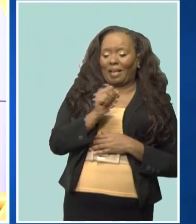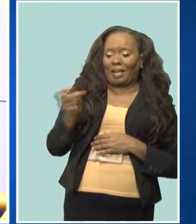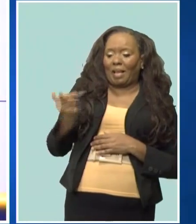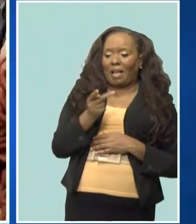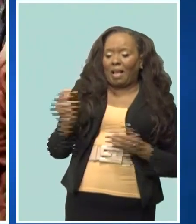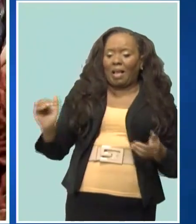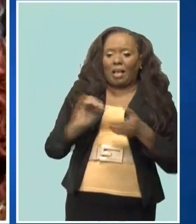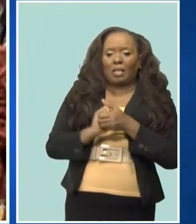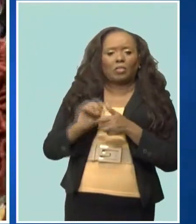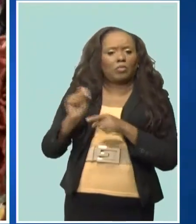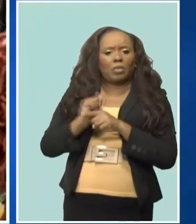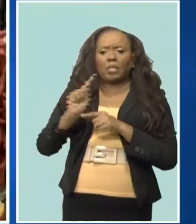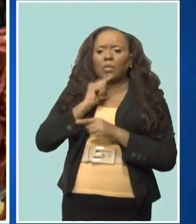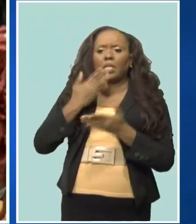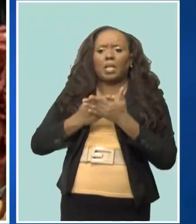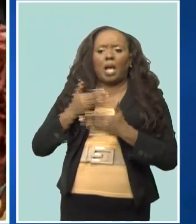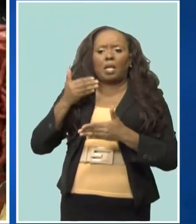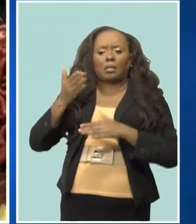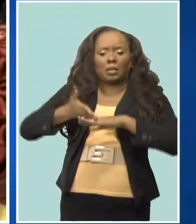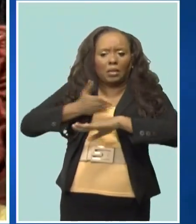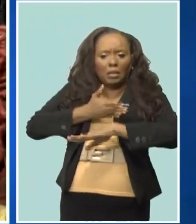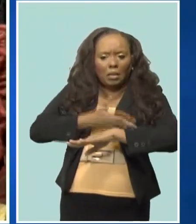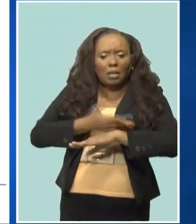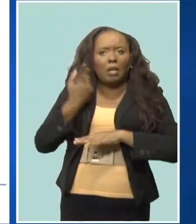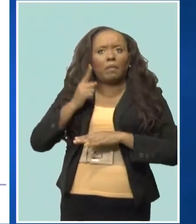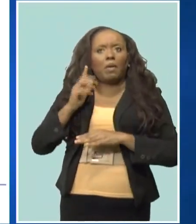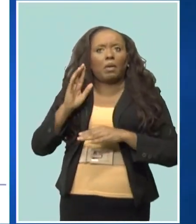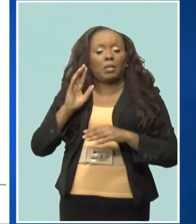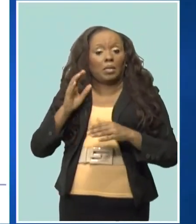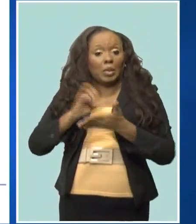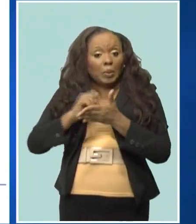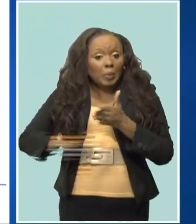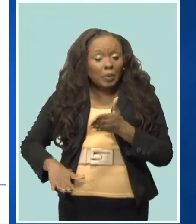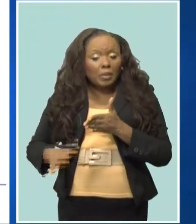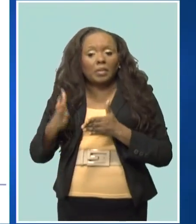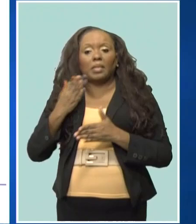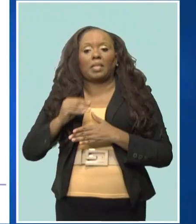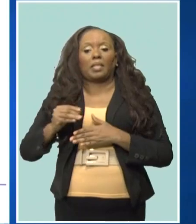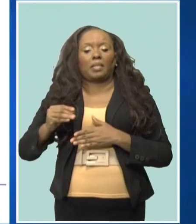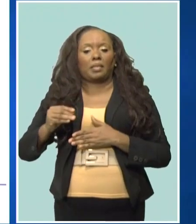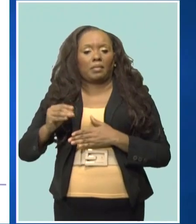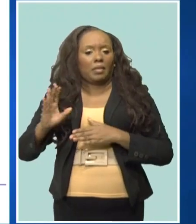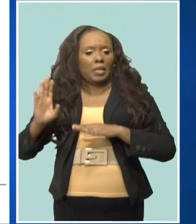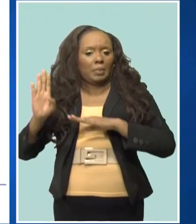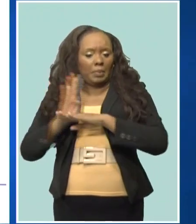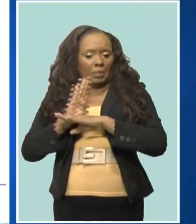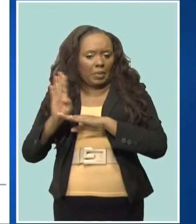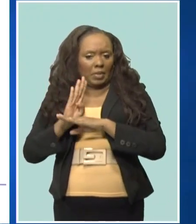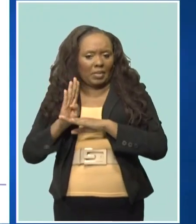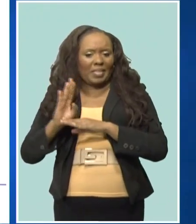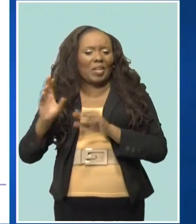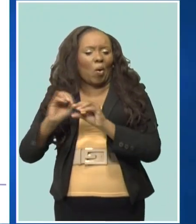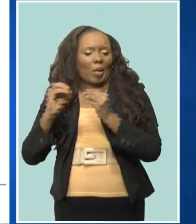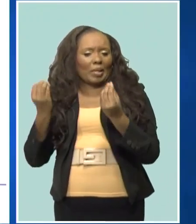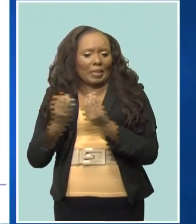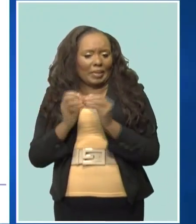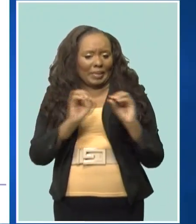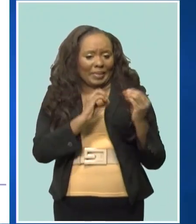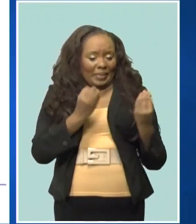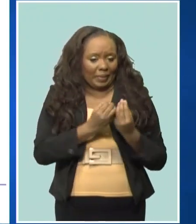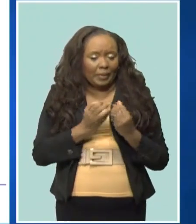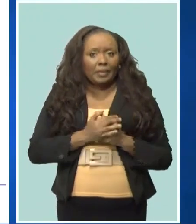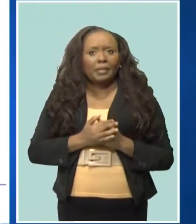of the person as well as the enterprise. Again, I want to celebrate my young people who have done well.